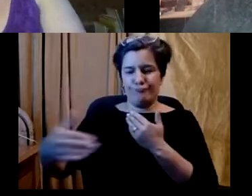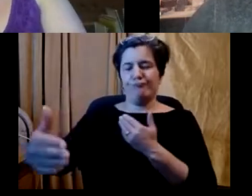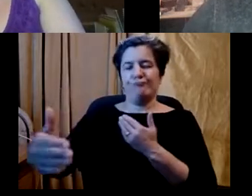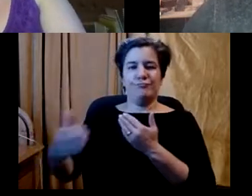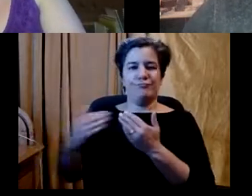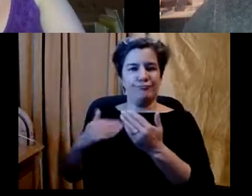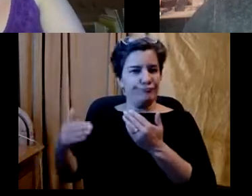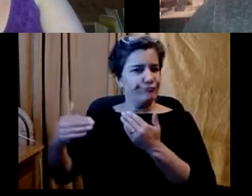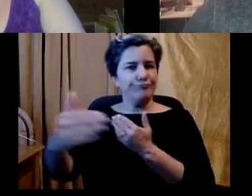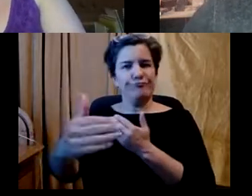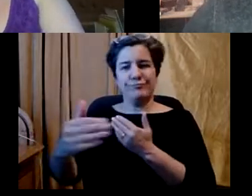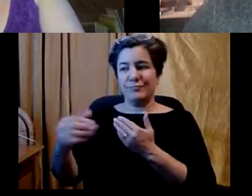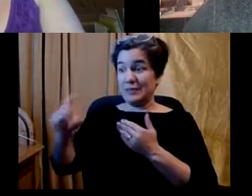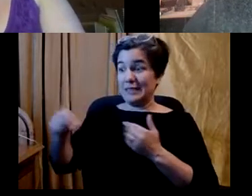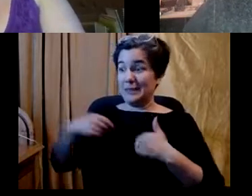you're there for them.